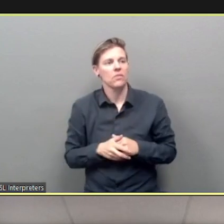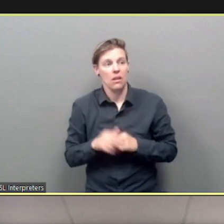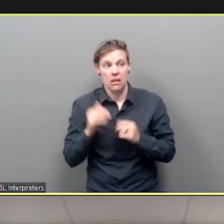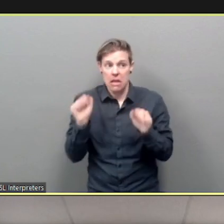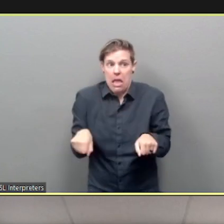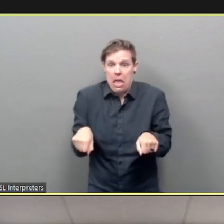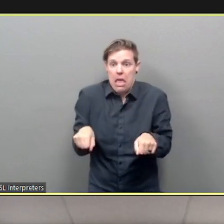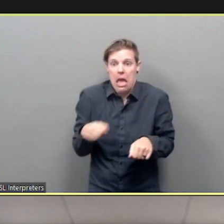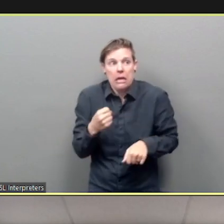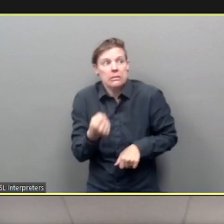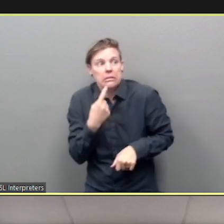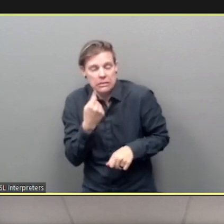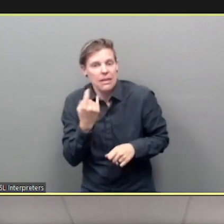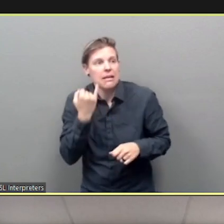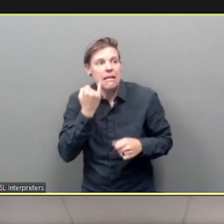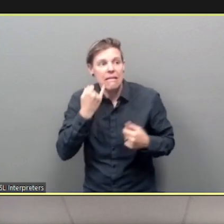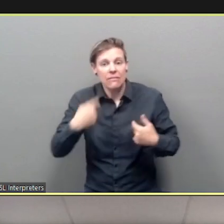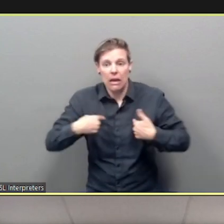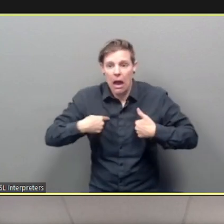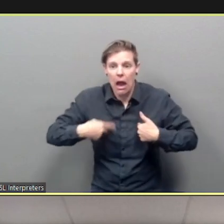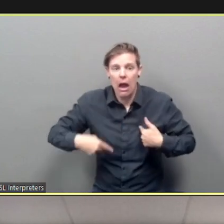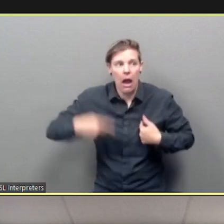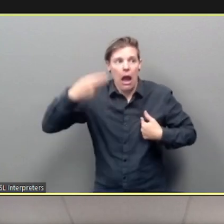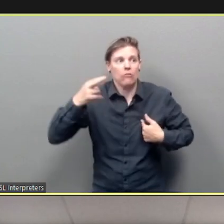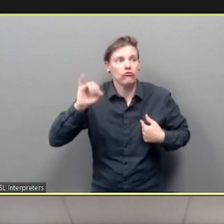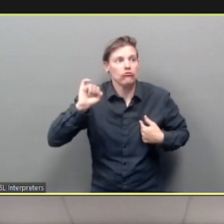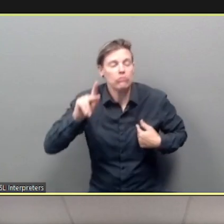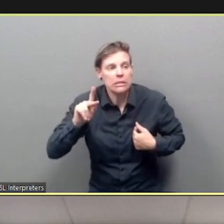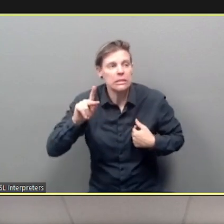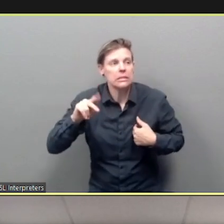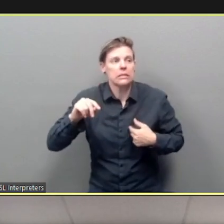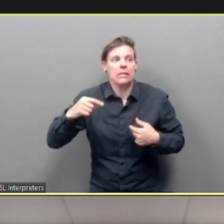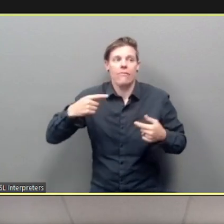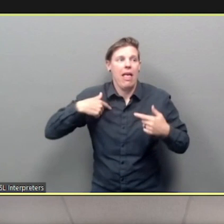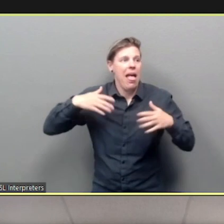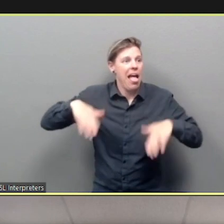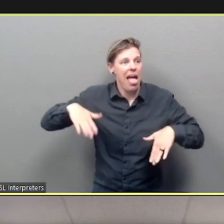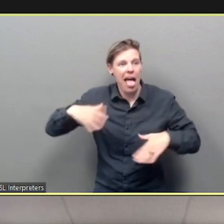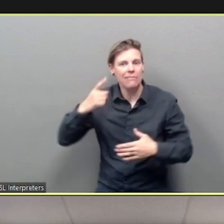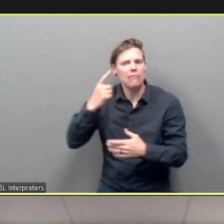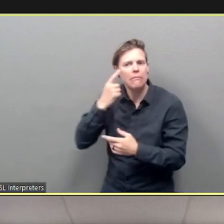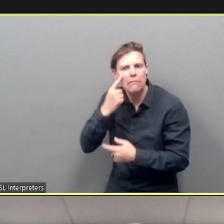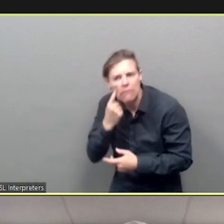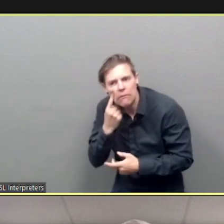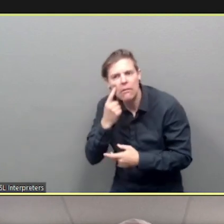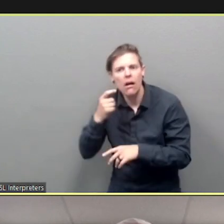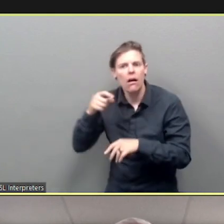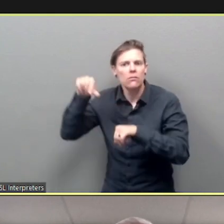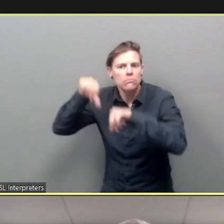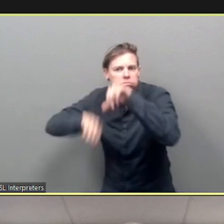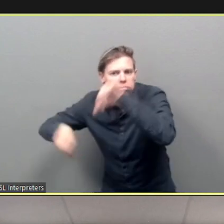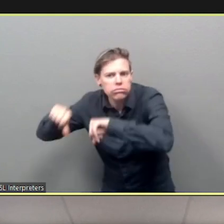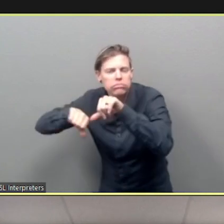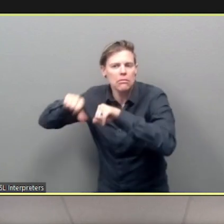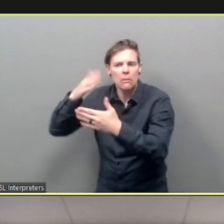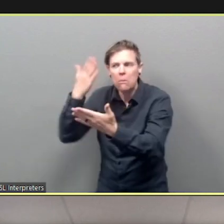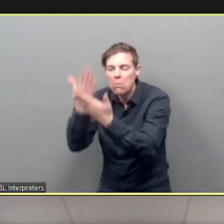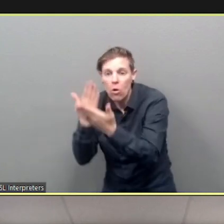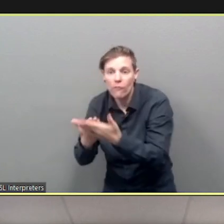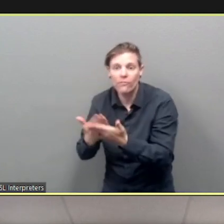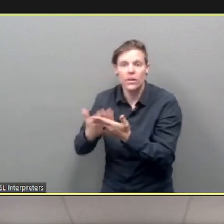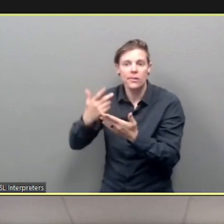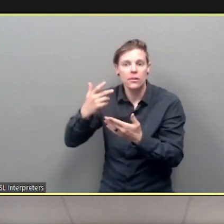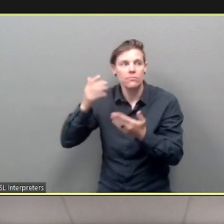positive COVID test. We haven't seen all the details yet. It will probably be for very, very similar to MABs,